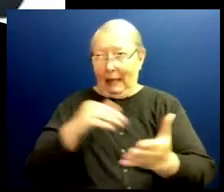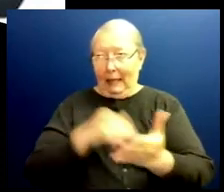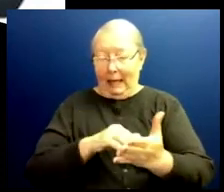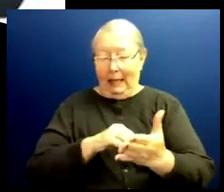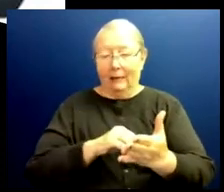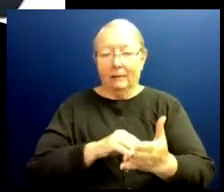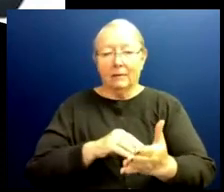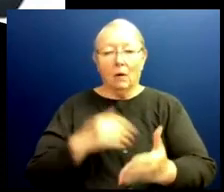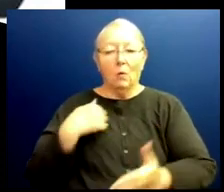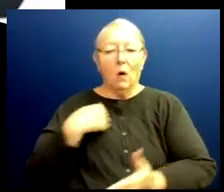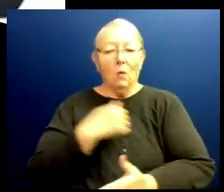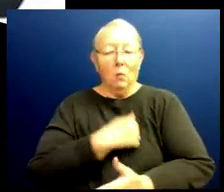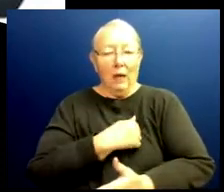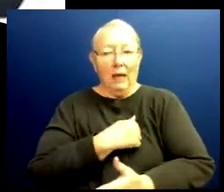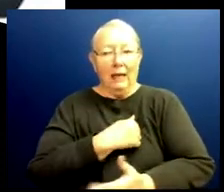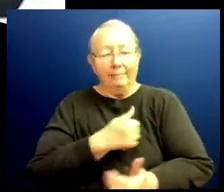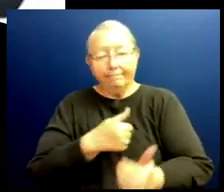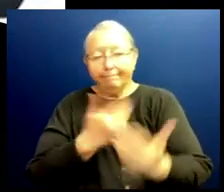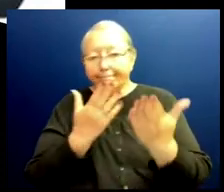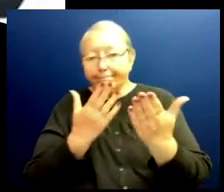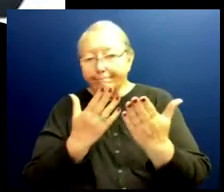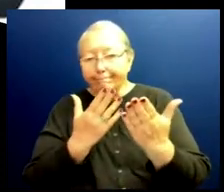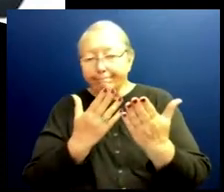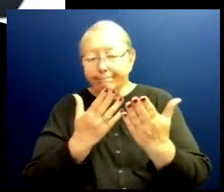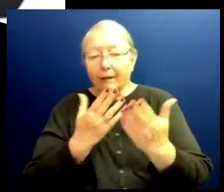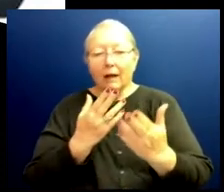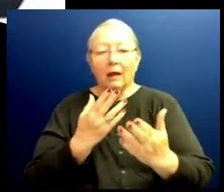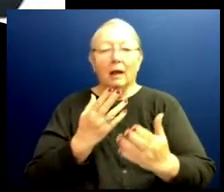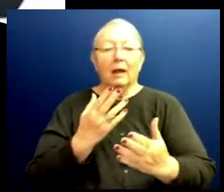Let's take a big chunk of the universe